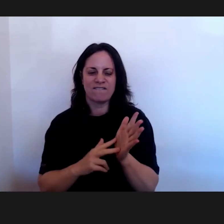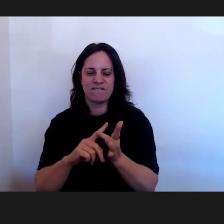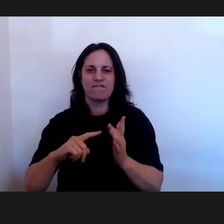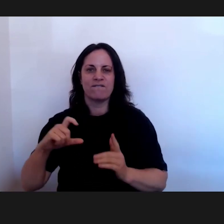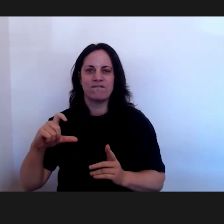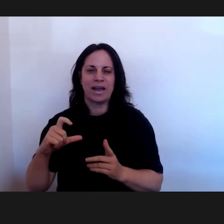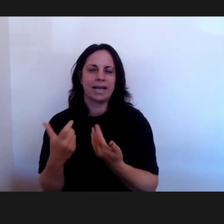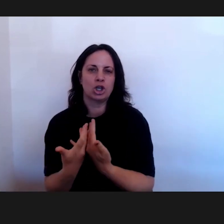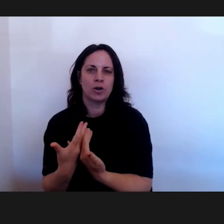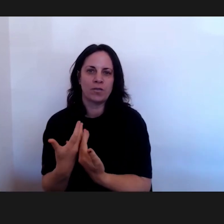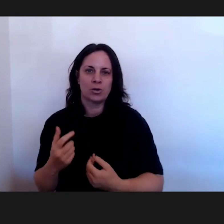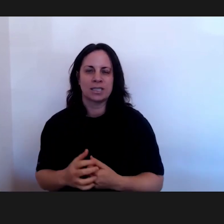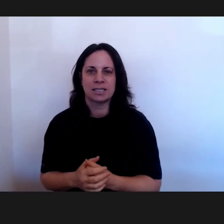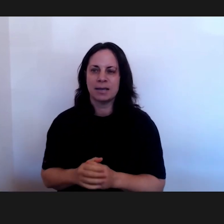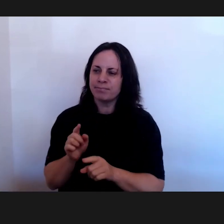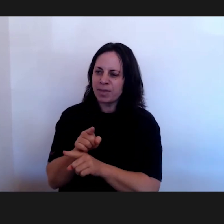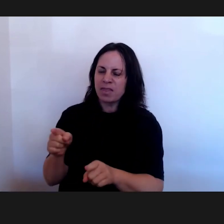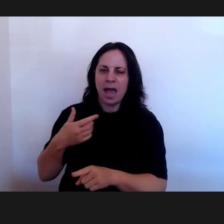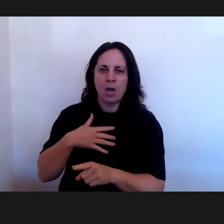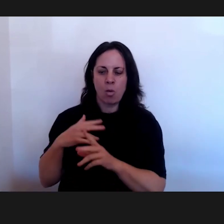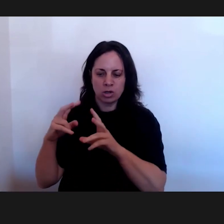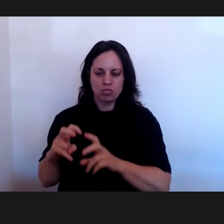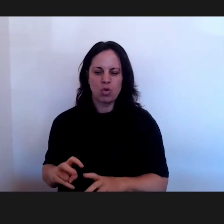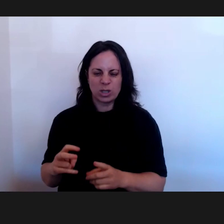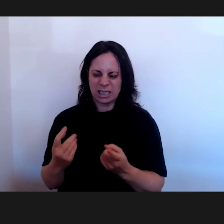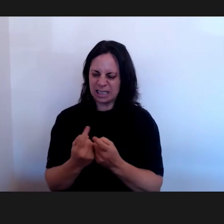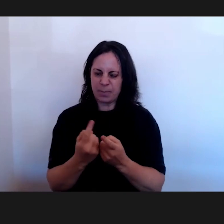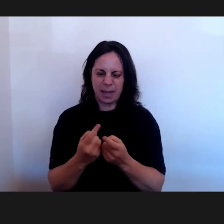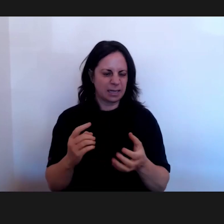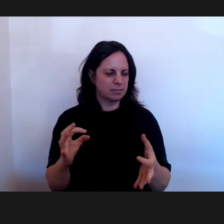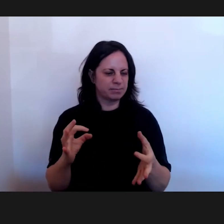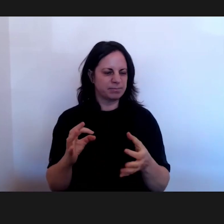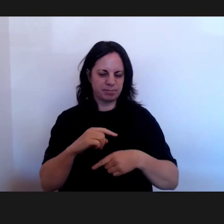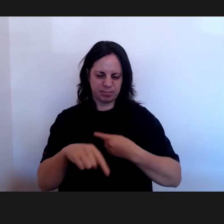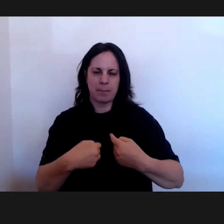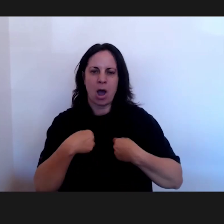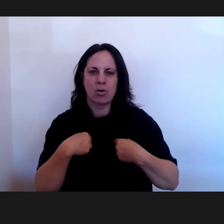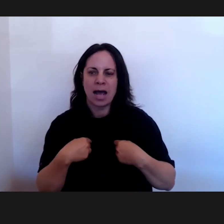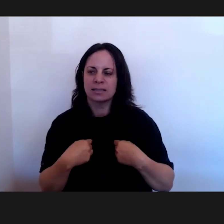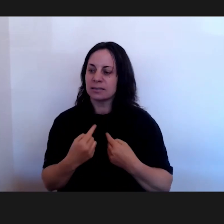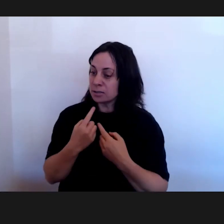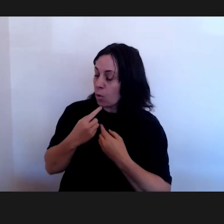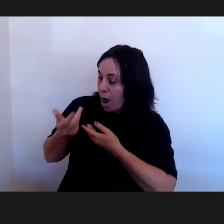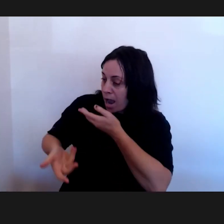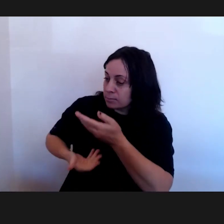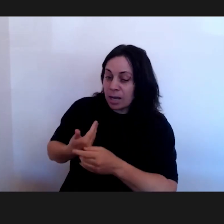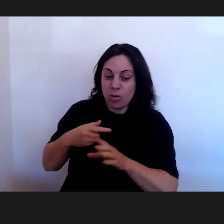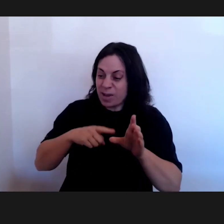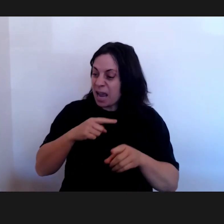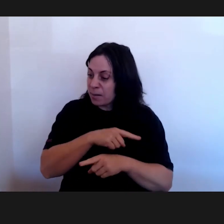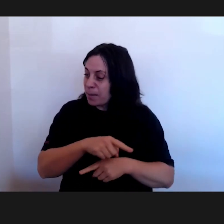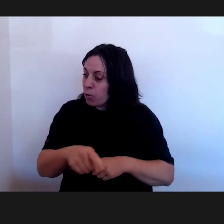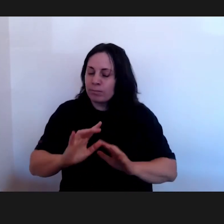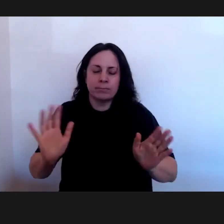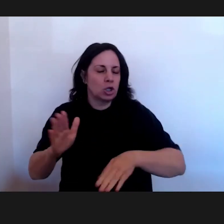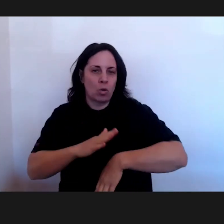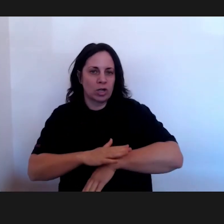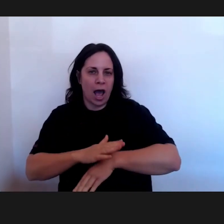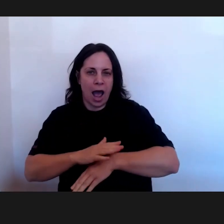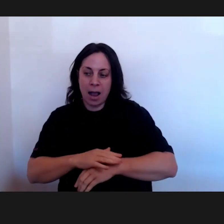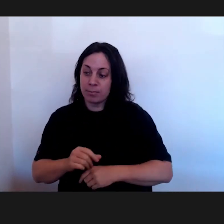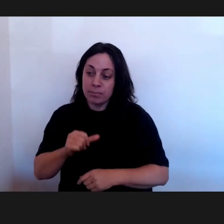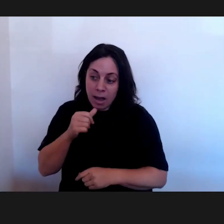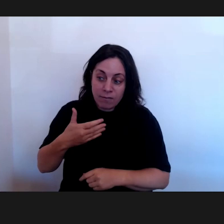wanted to research something to do with us. And I said, look, our young people don't have any time. if you want to talk to them, you